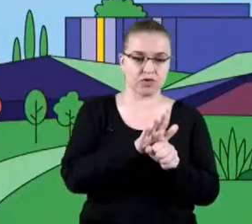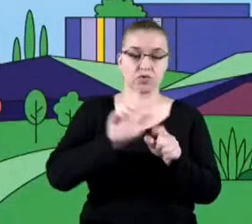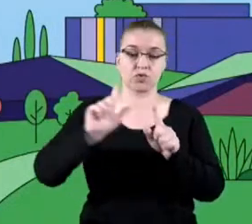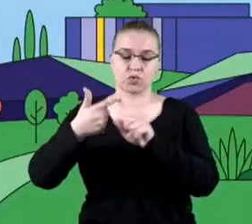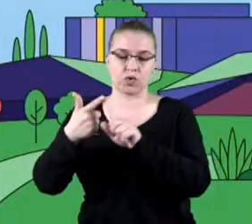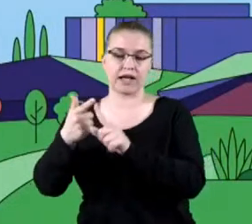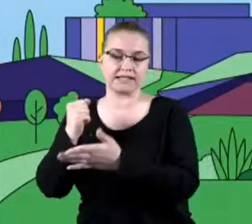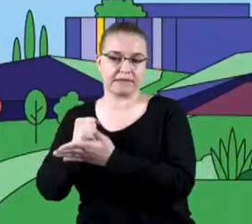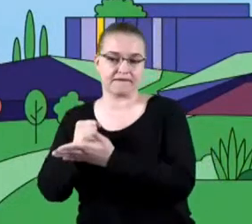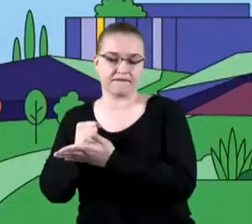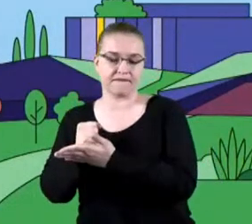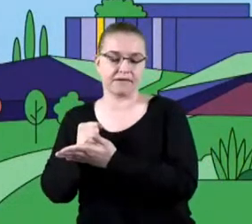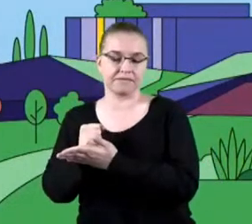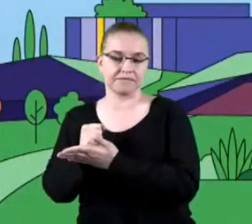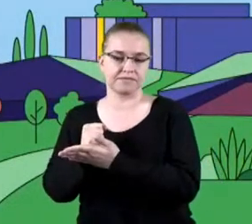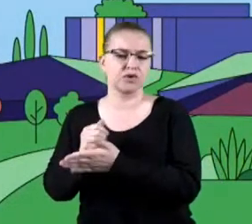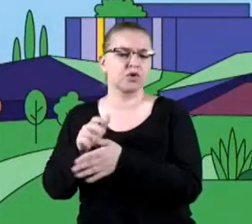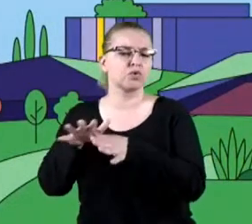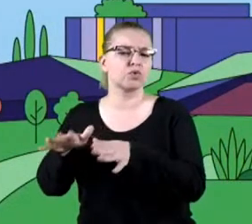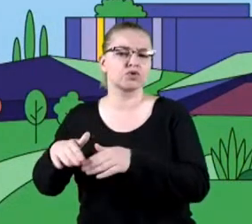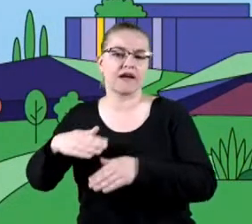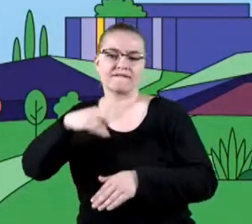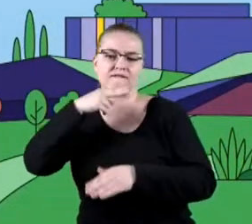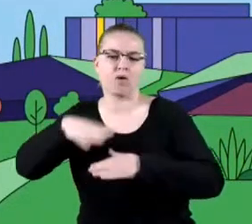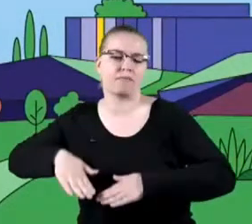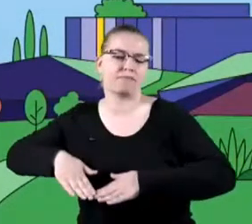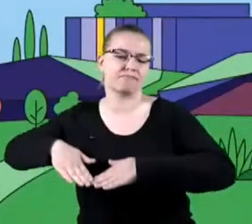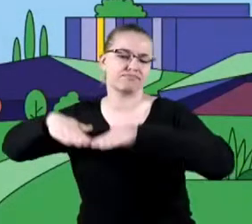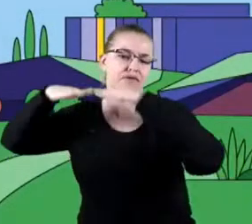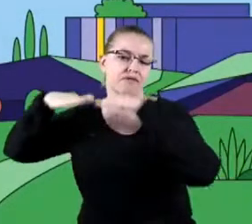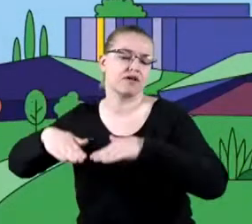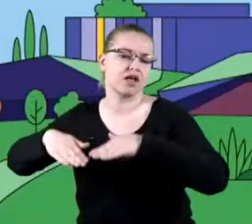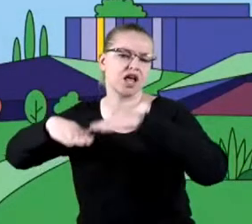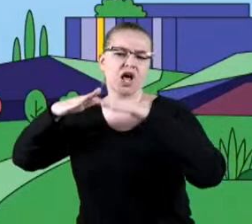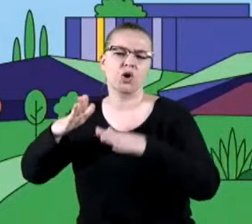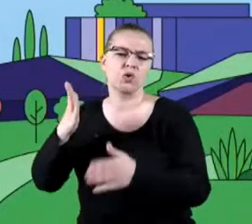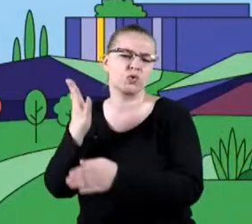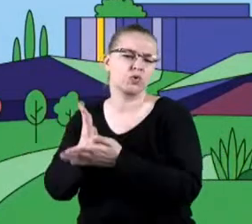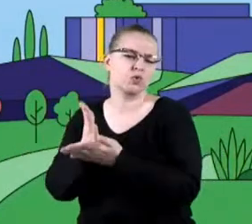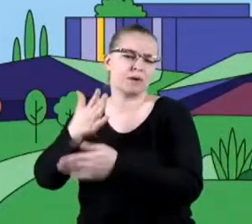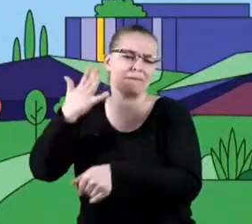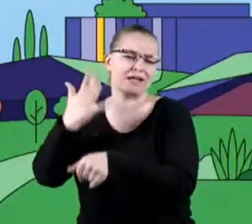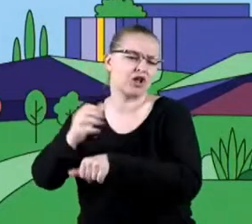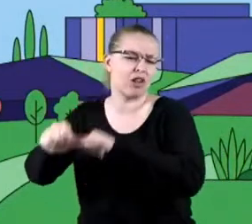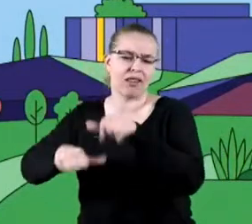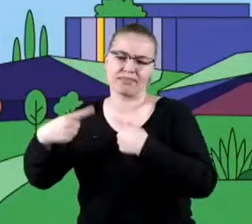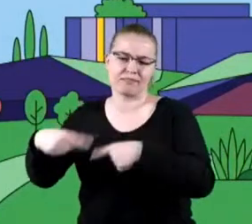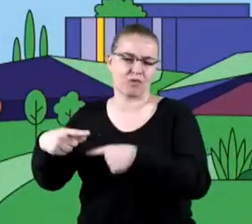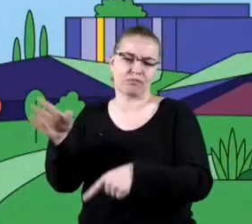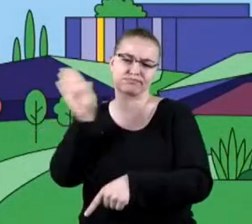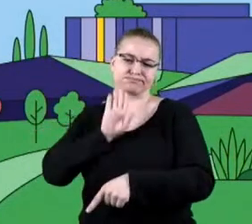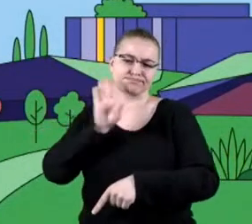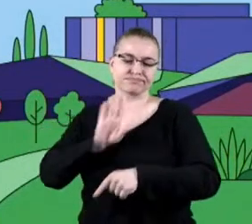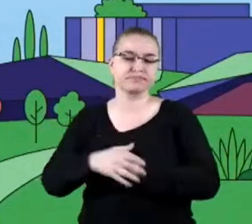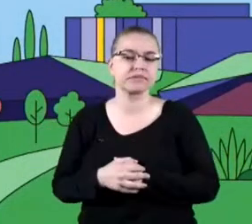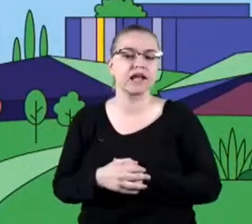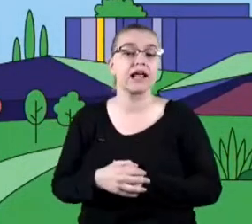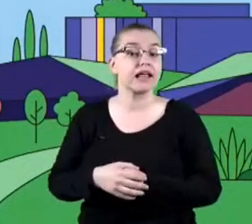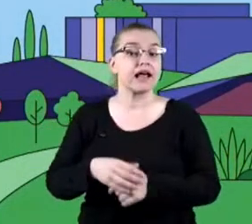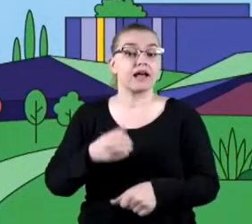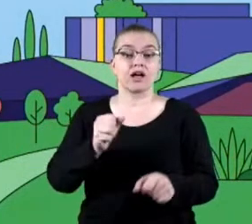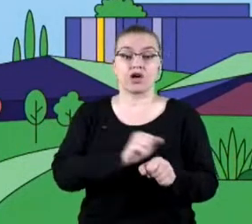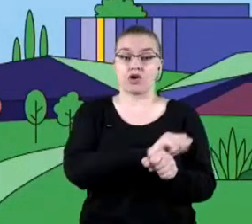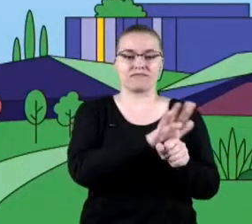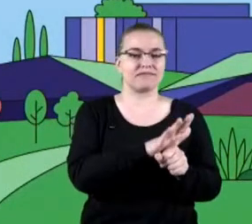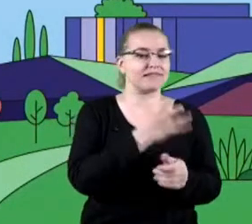a major flood that we have not seen in 50 years. Pandemic affected not only the whole